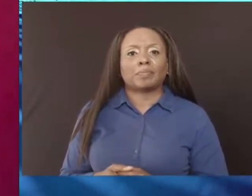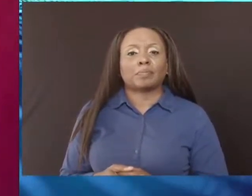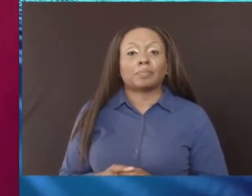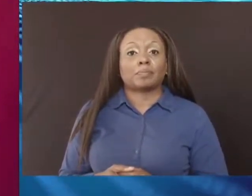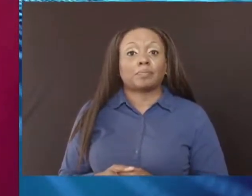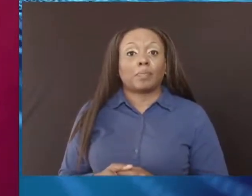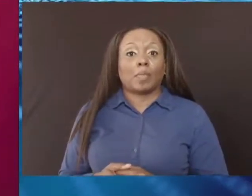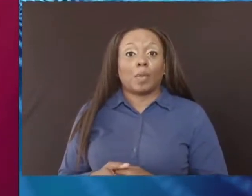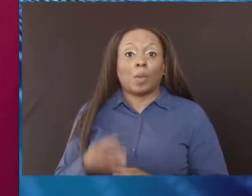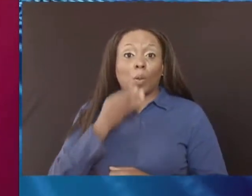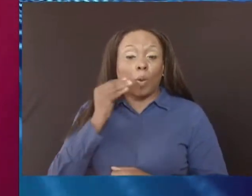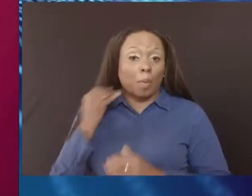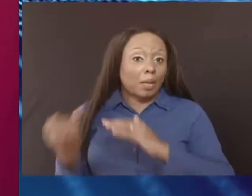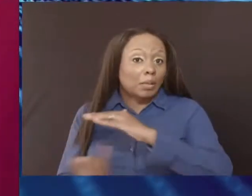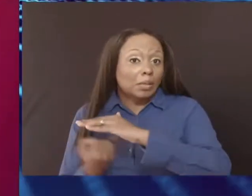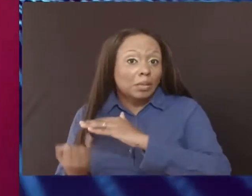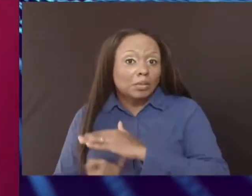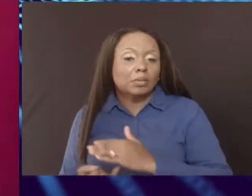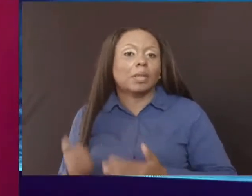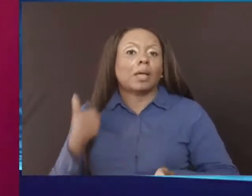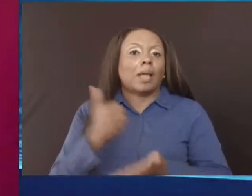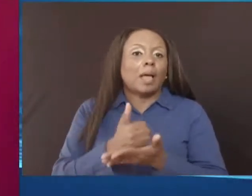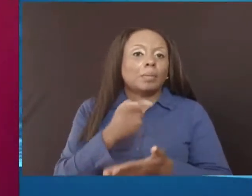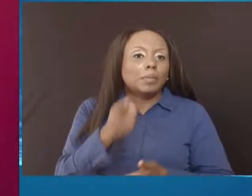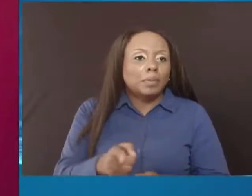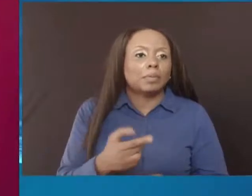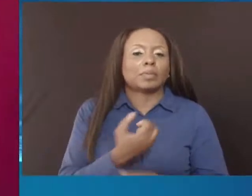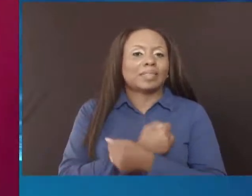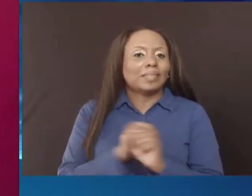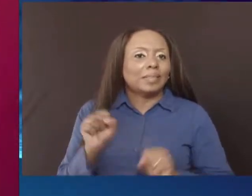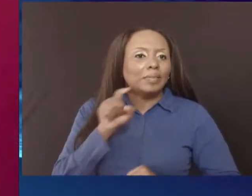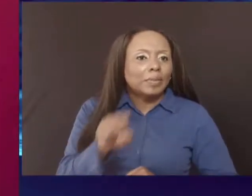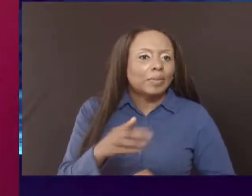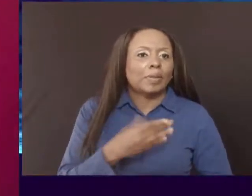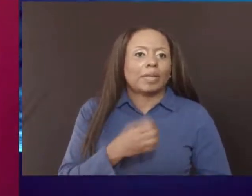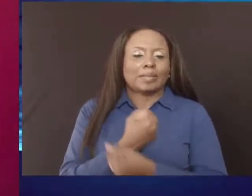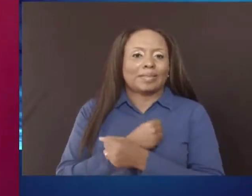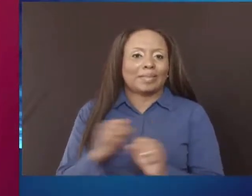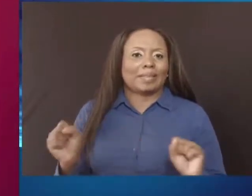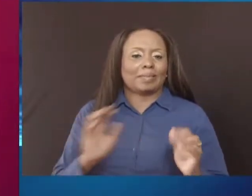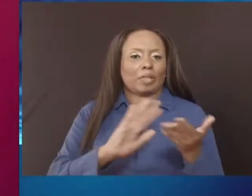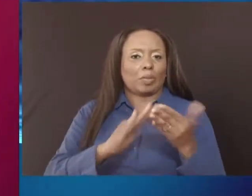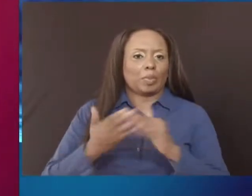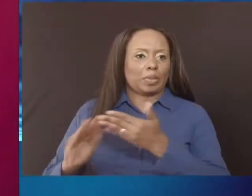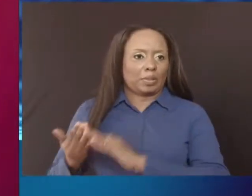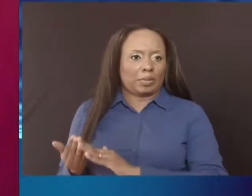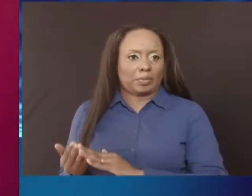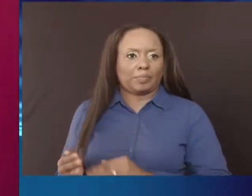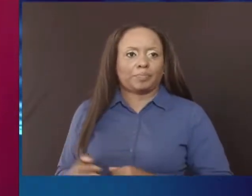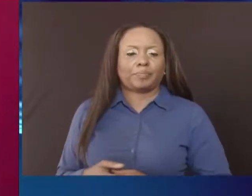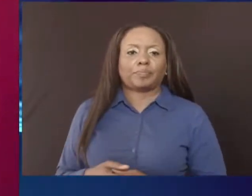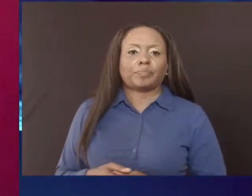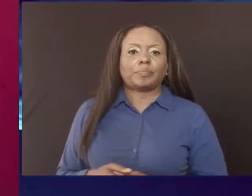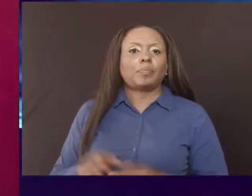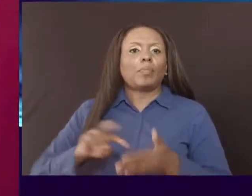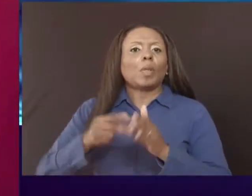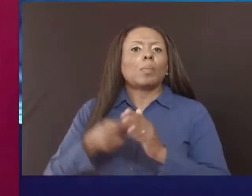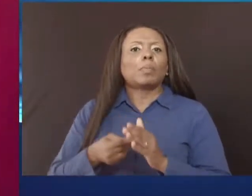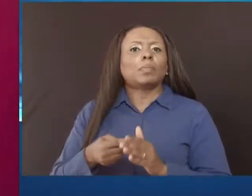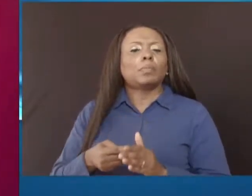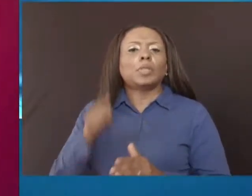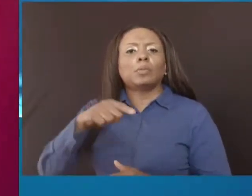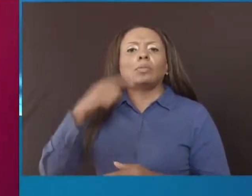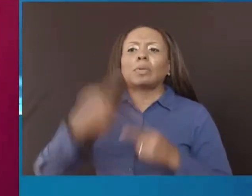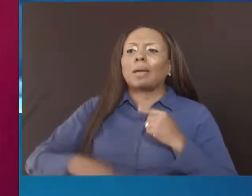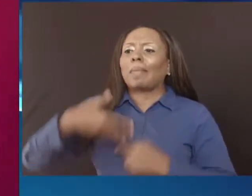to your advantage, but it's also to the advantage of the community and for the public health, because it limits your interaction and your